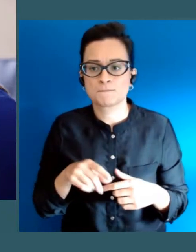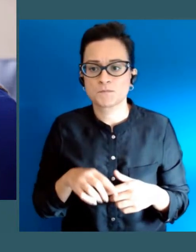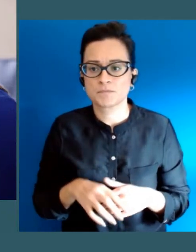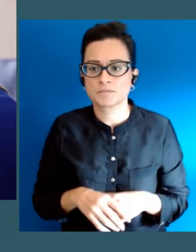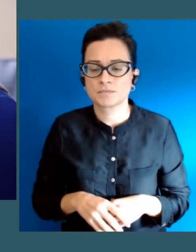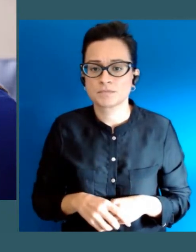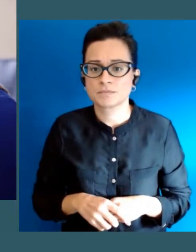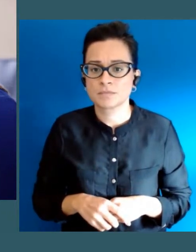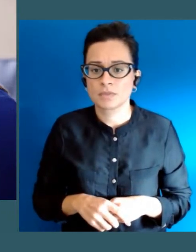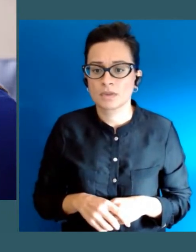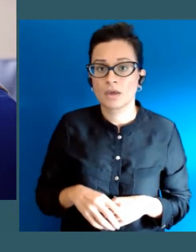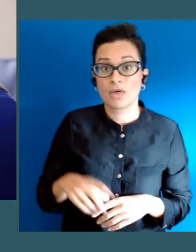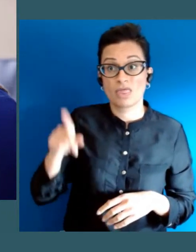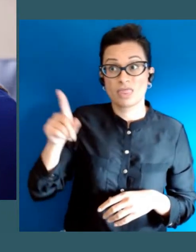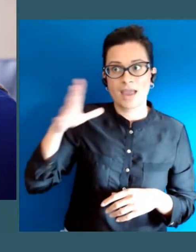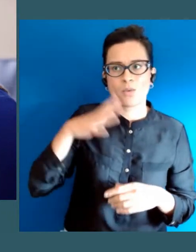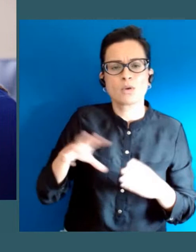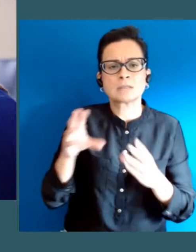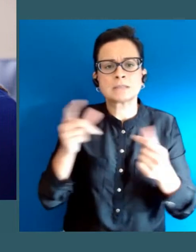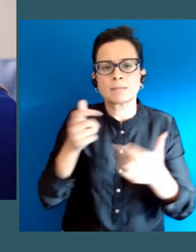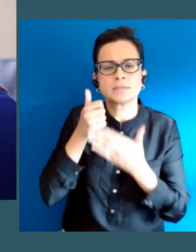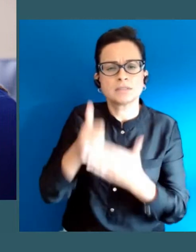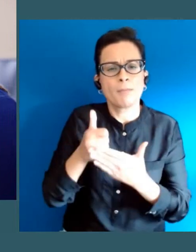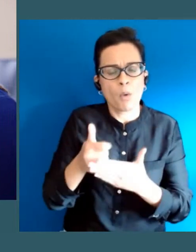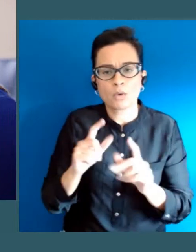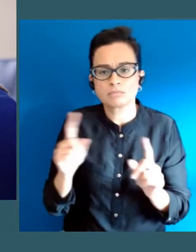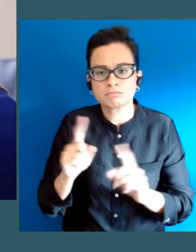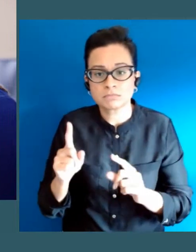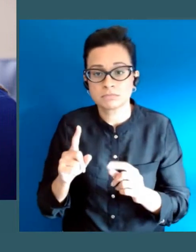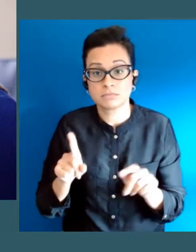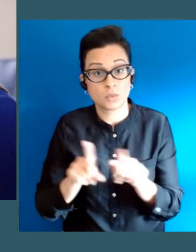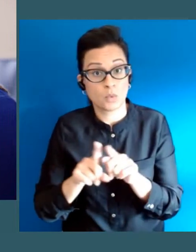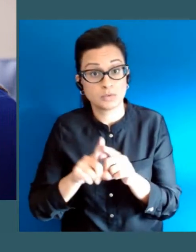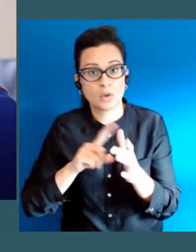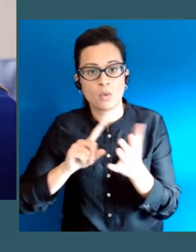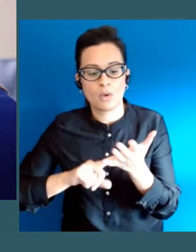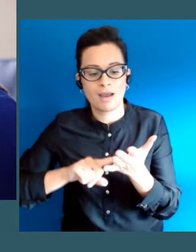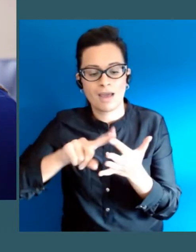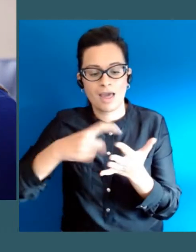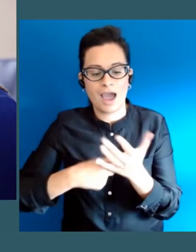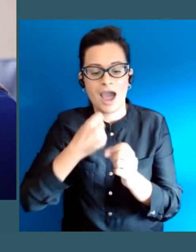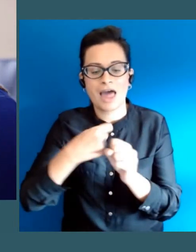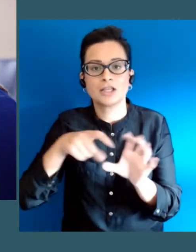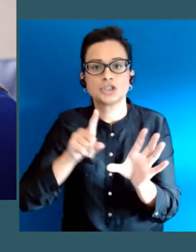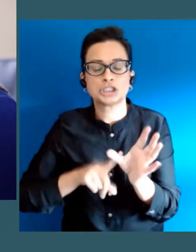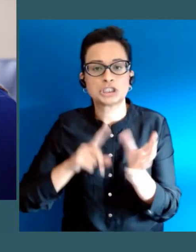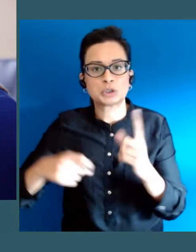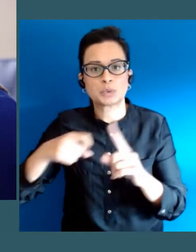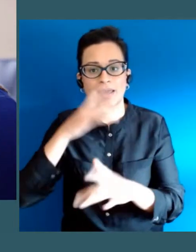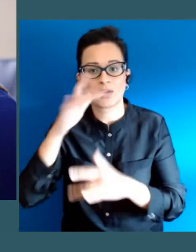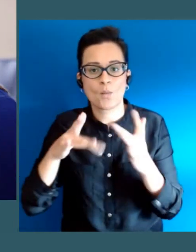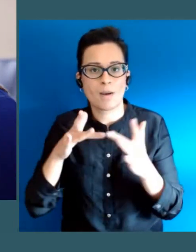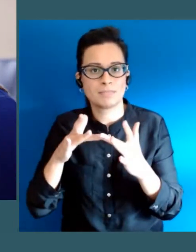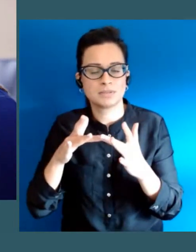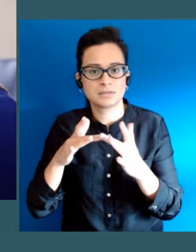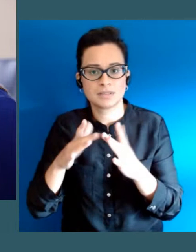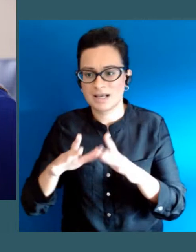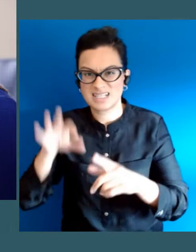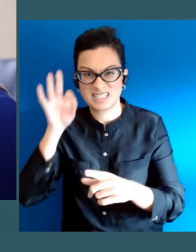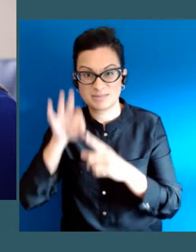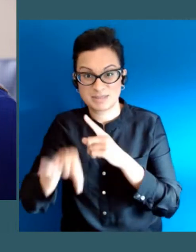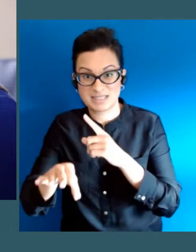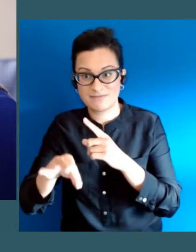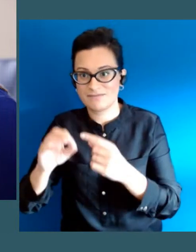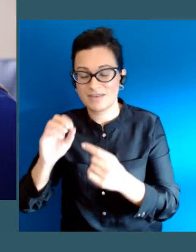supportive infrastructure there. And AllergyUK website launched a dedicated peanut landing page